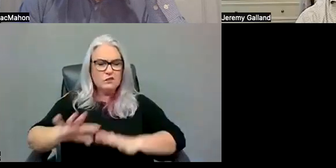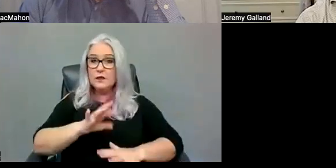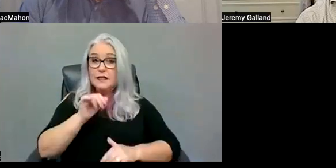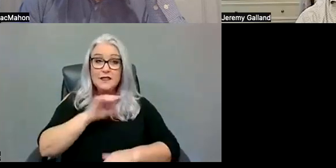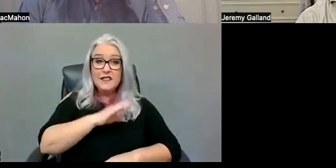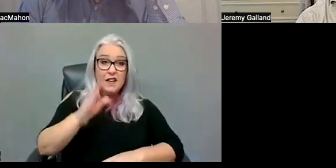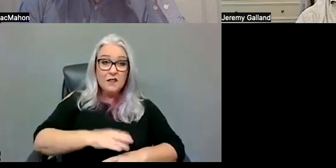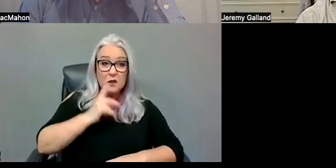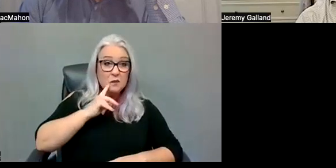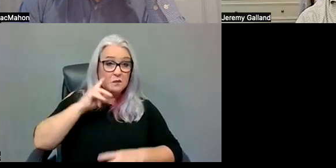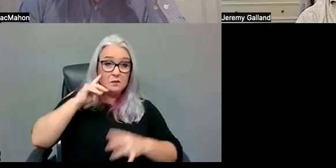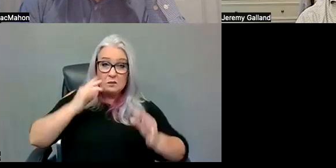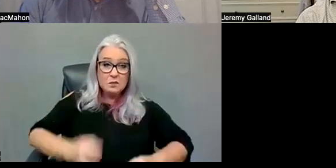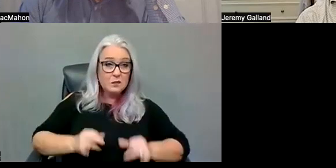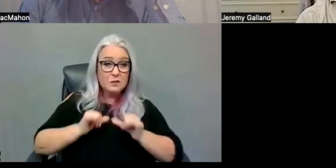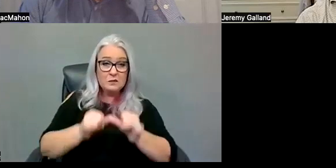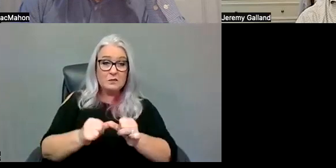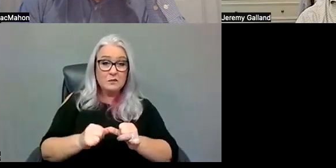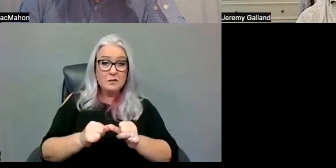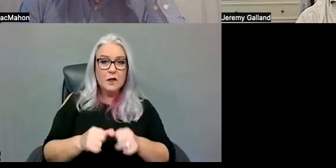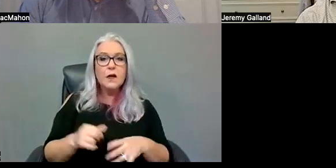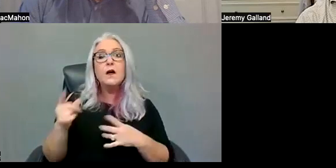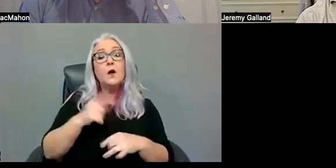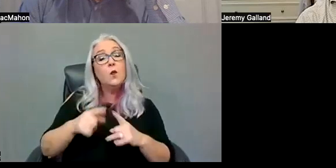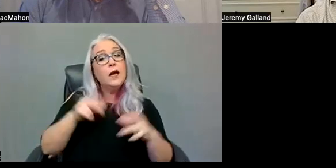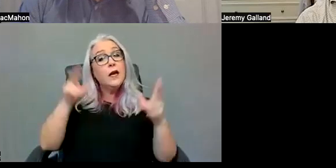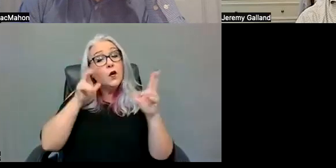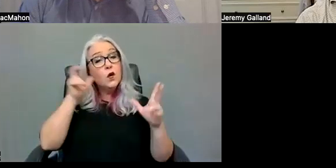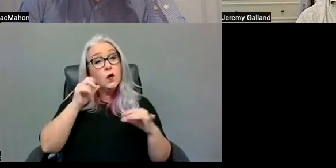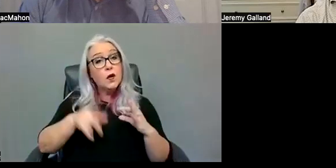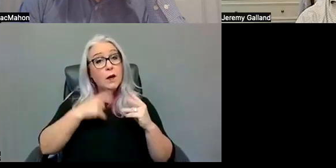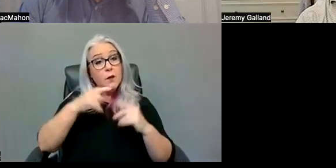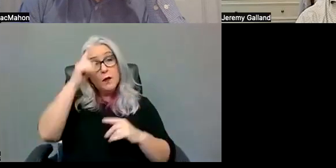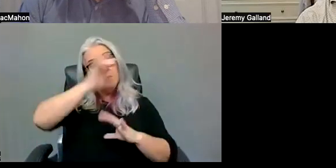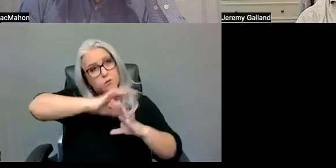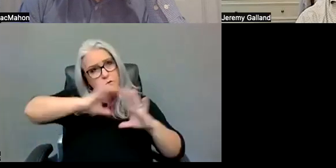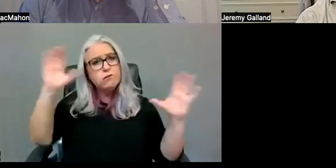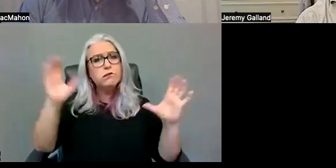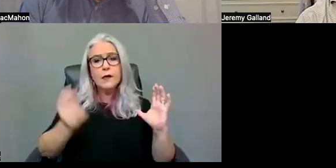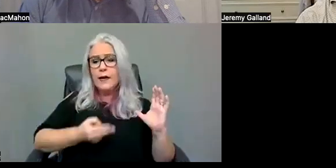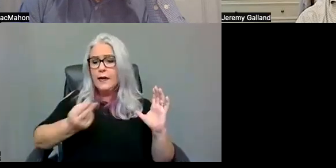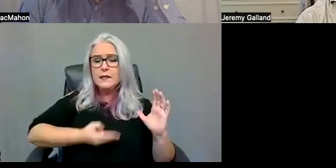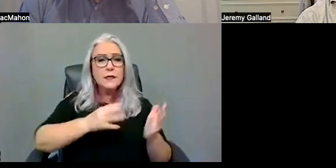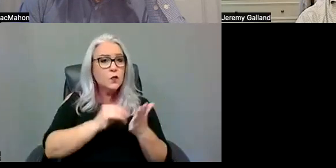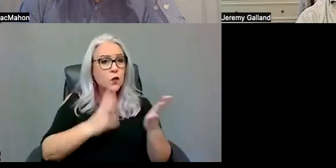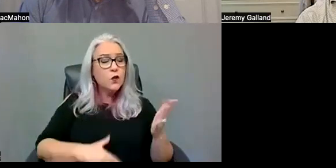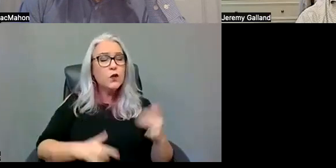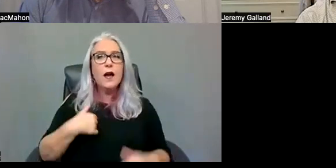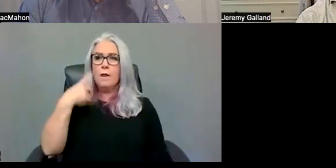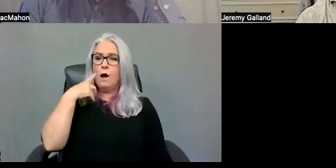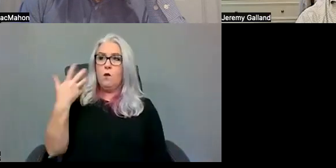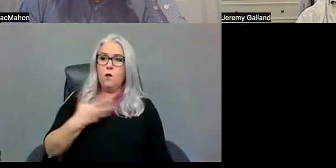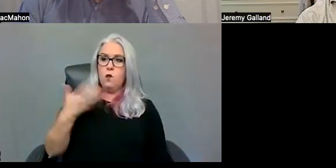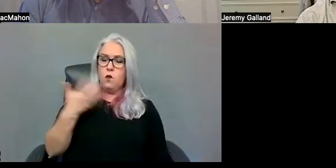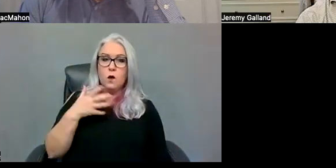And when I learned about the Portrait of a Hastings Learner, I just thought that was such an incredible way to create a